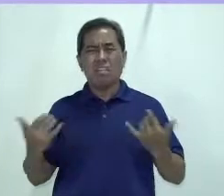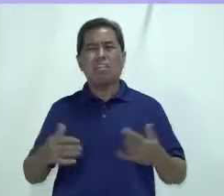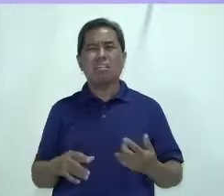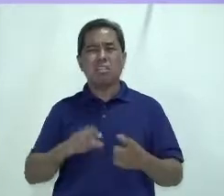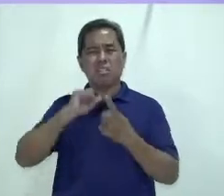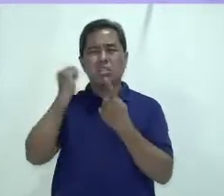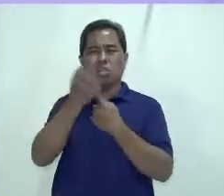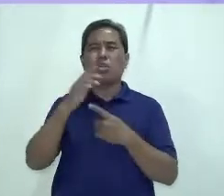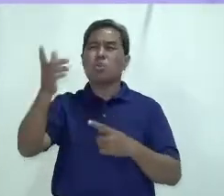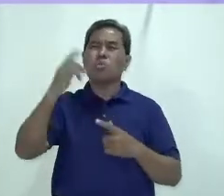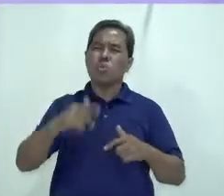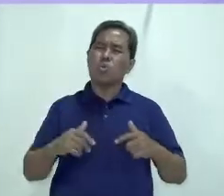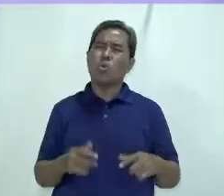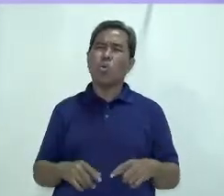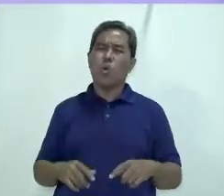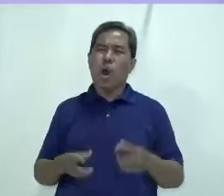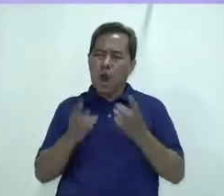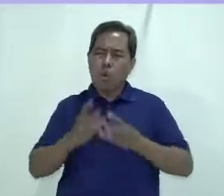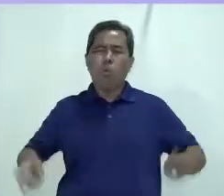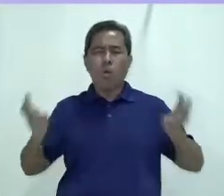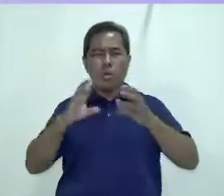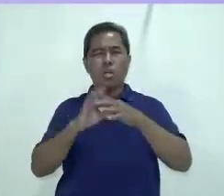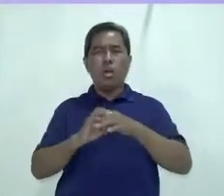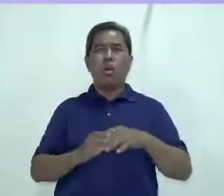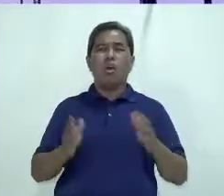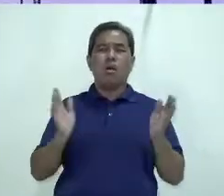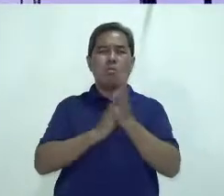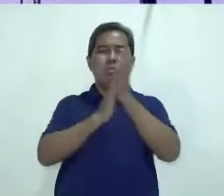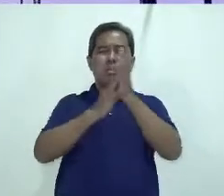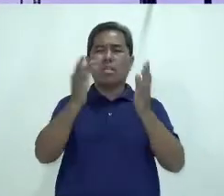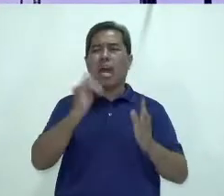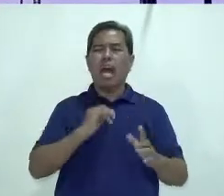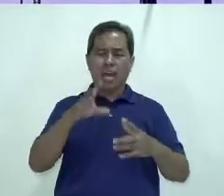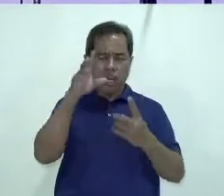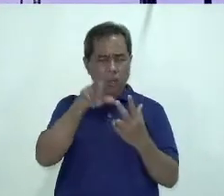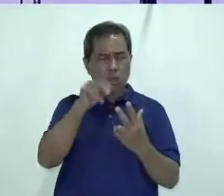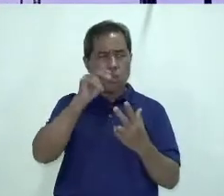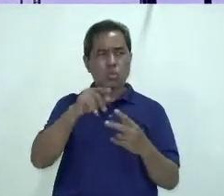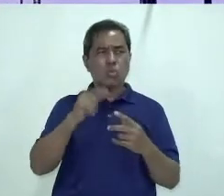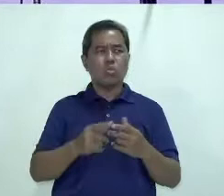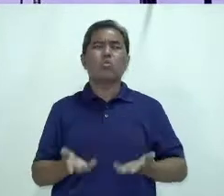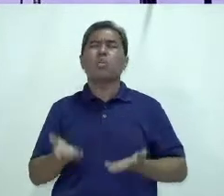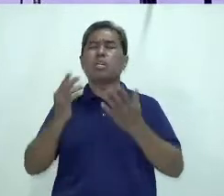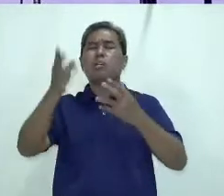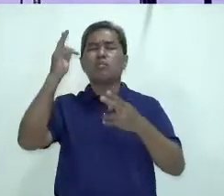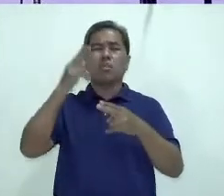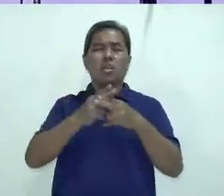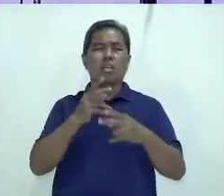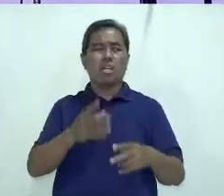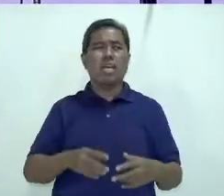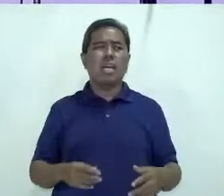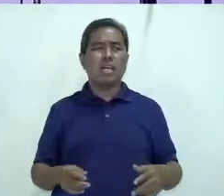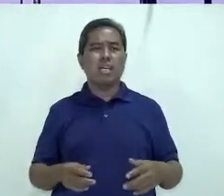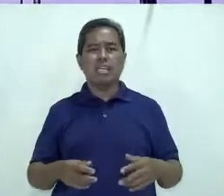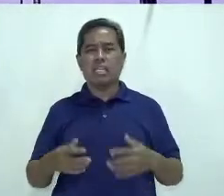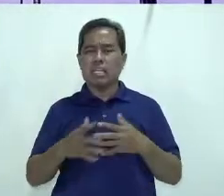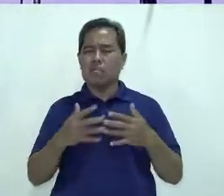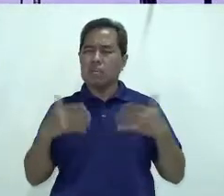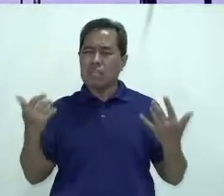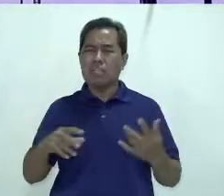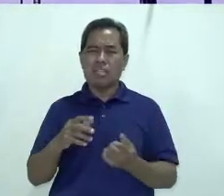of praise. I still choose to lift You up. I still choose to magnify Your name despite of all of